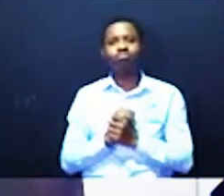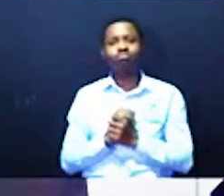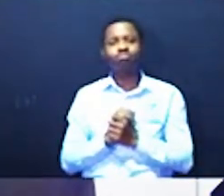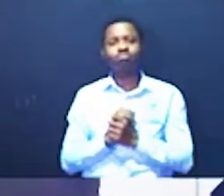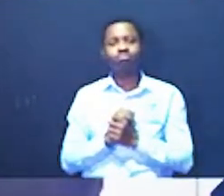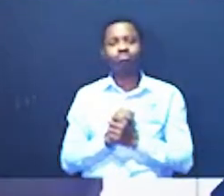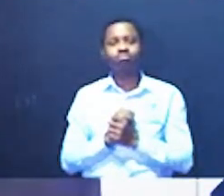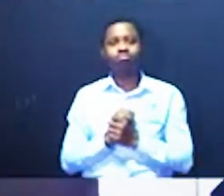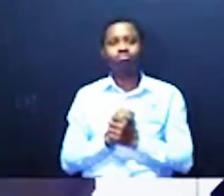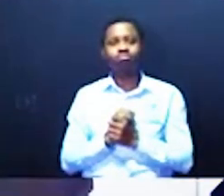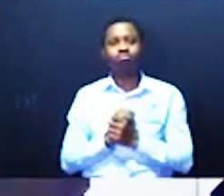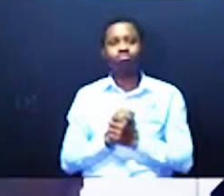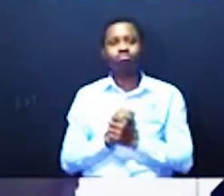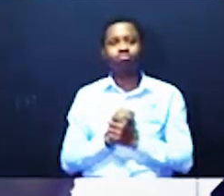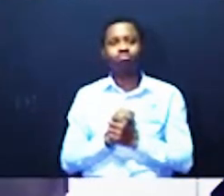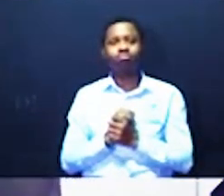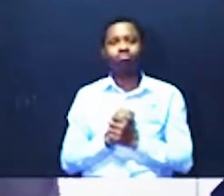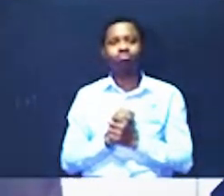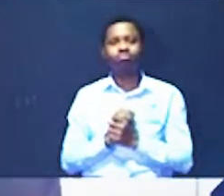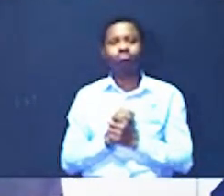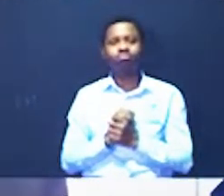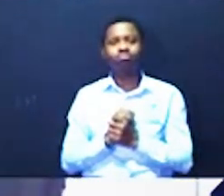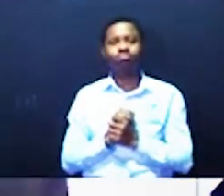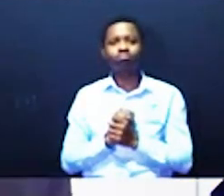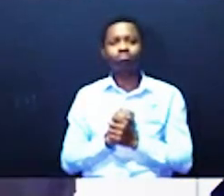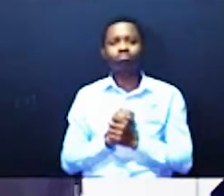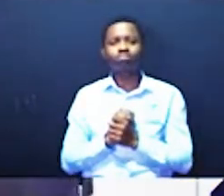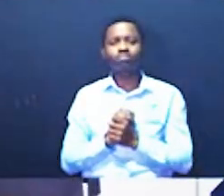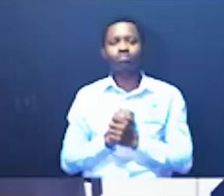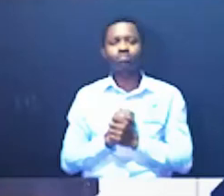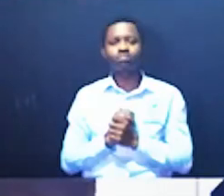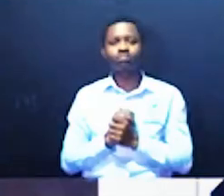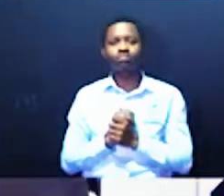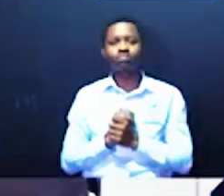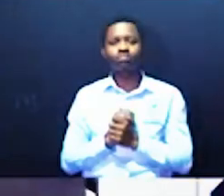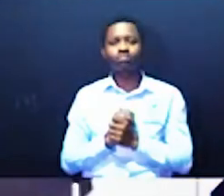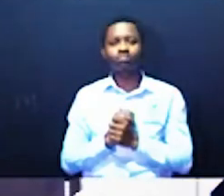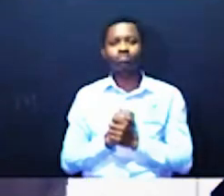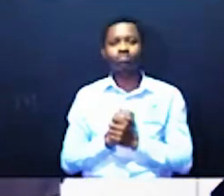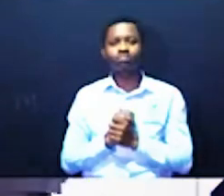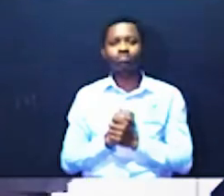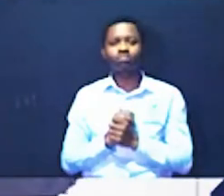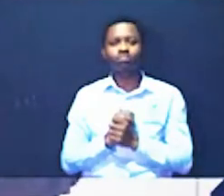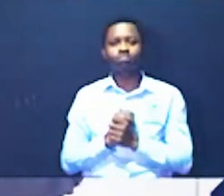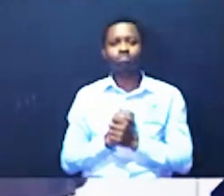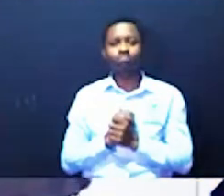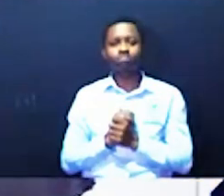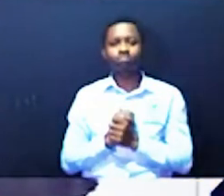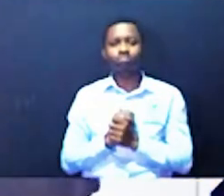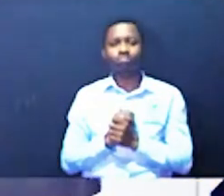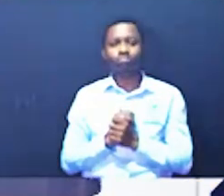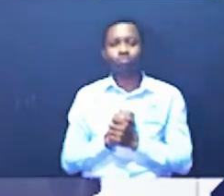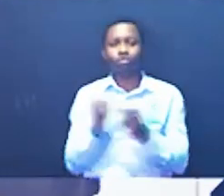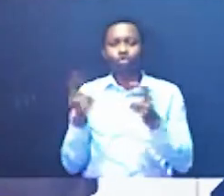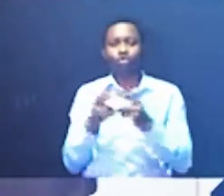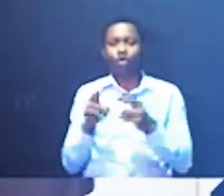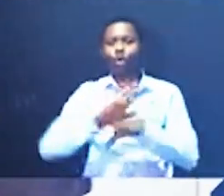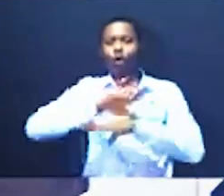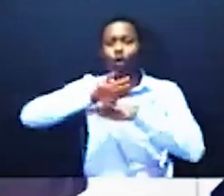we free ni mu frɛ abusua biara ɛwɔ soro ɛne asase so. So God, the whole